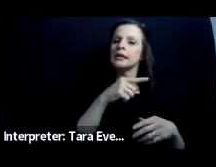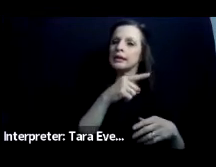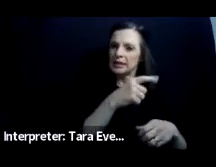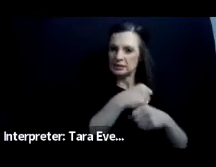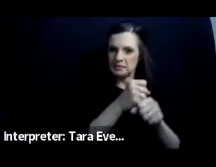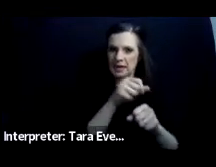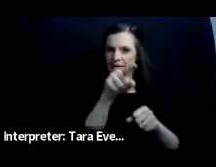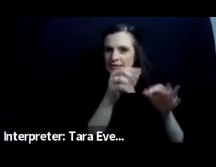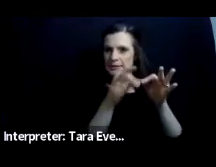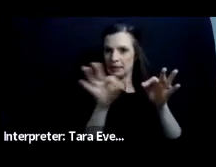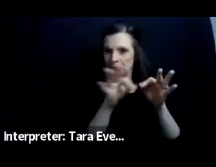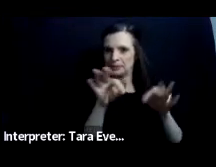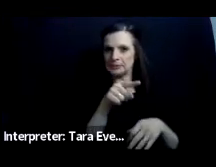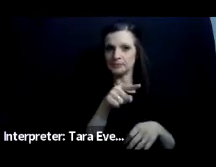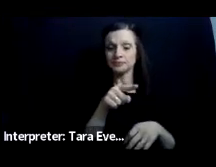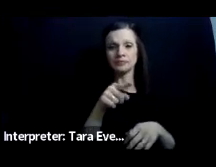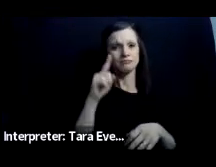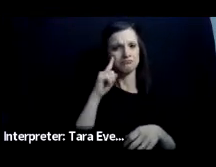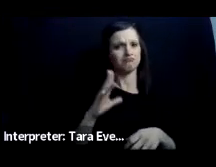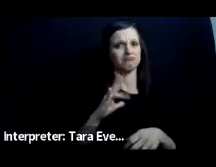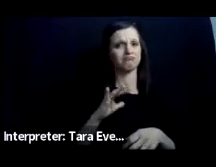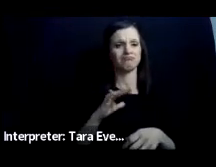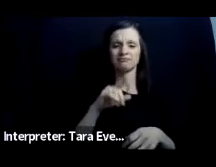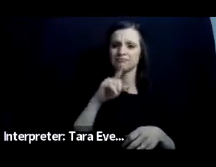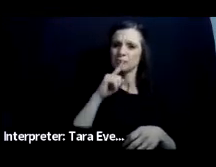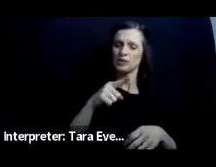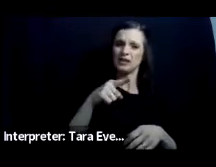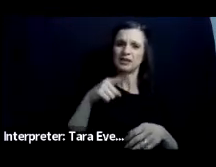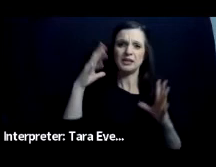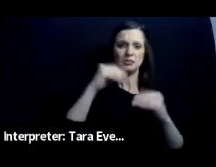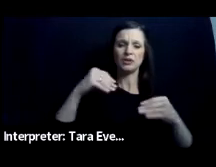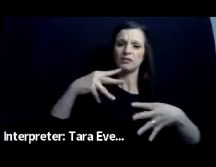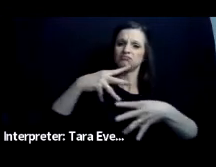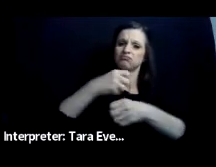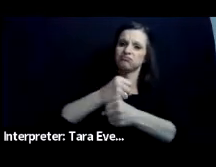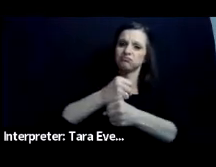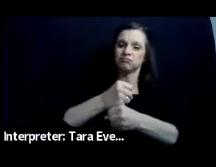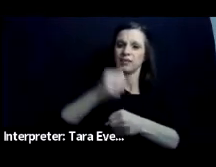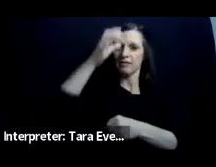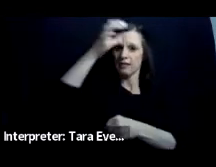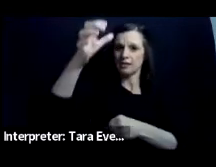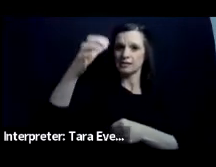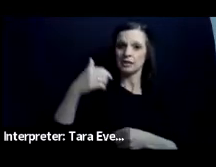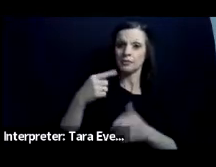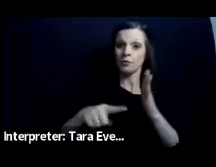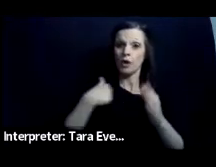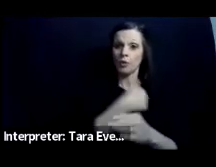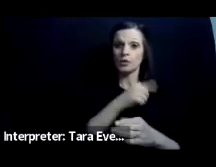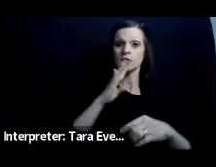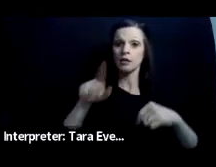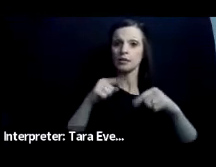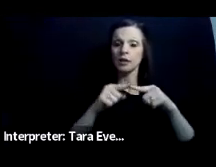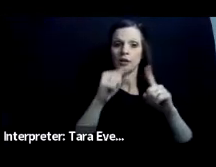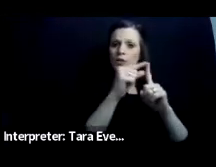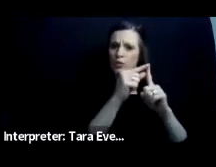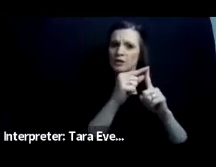this statement, and I think it sums up the whole concept of what we're talking about. Words are important. If you want to care for